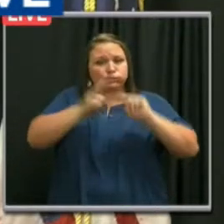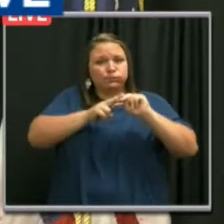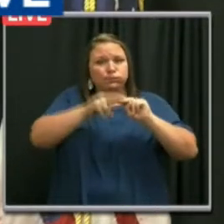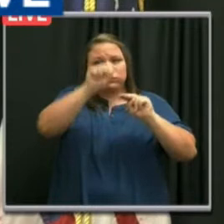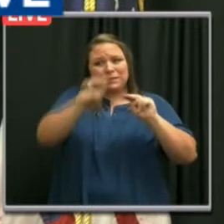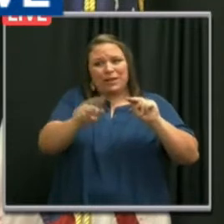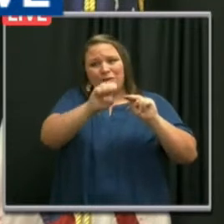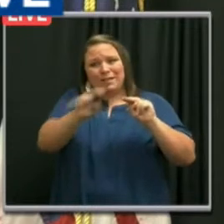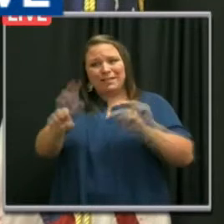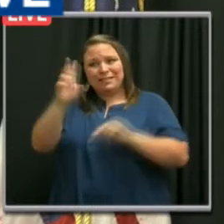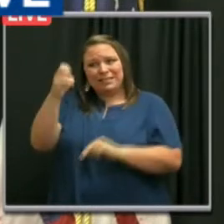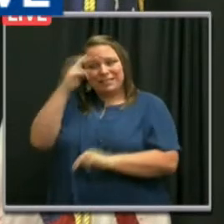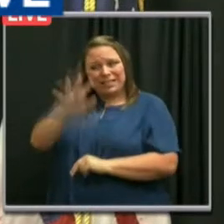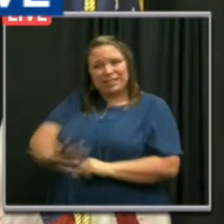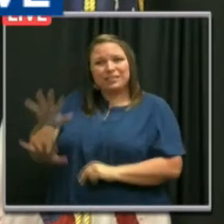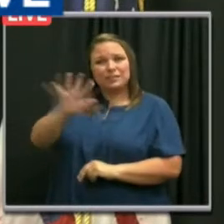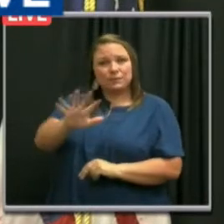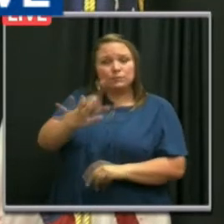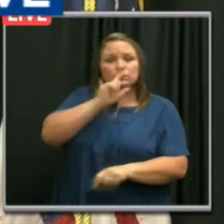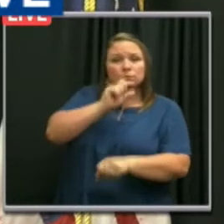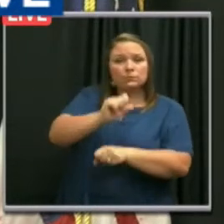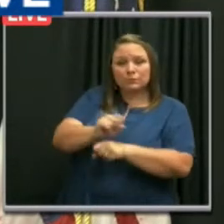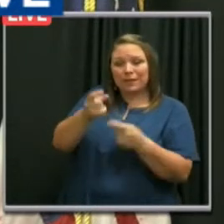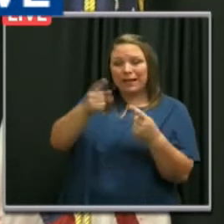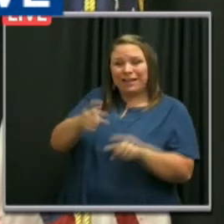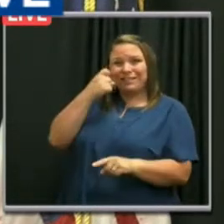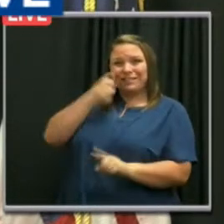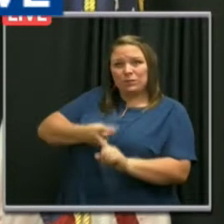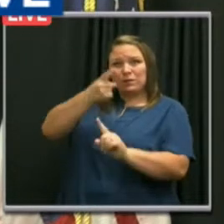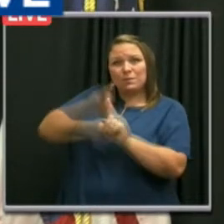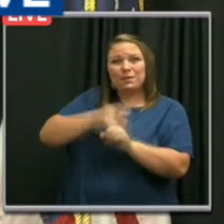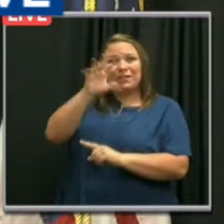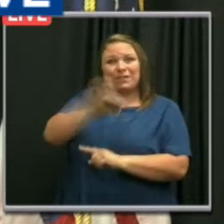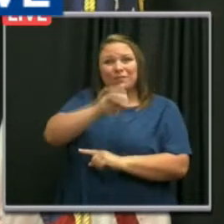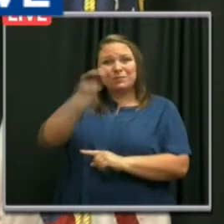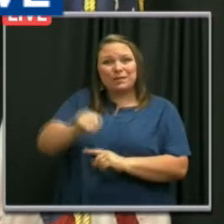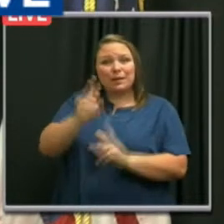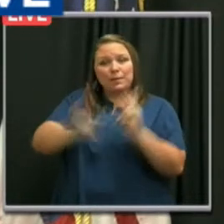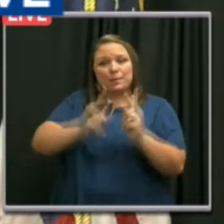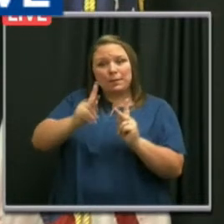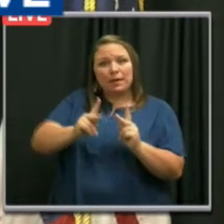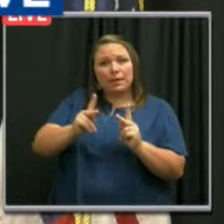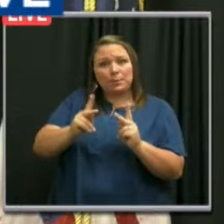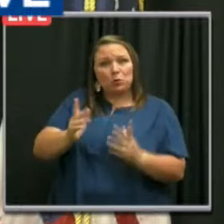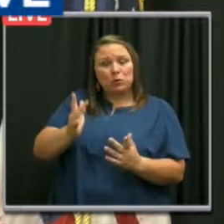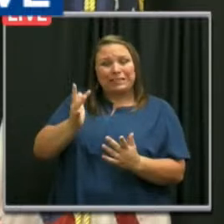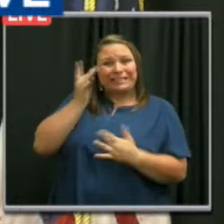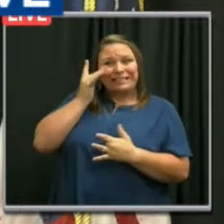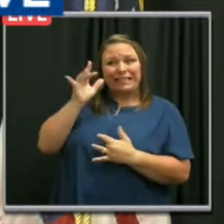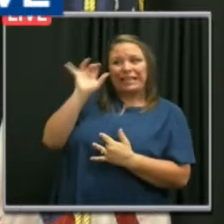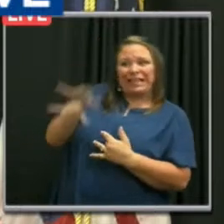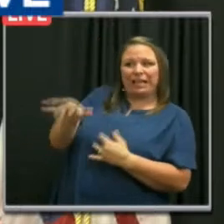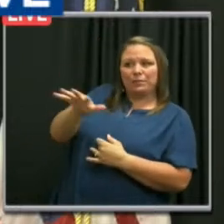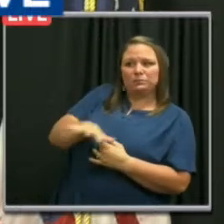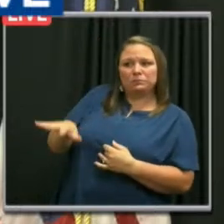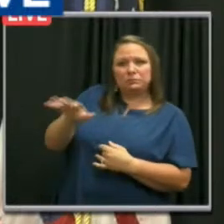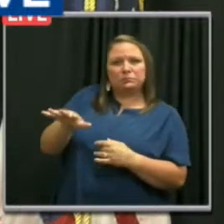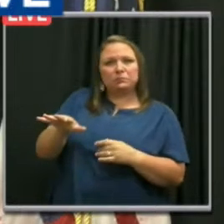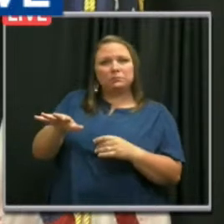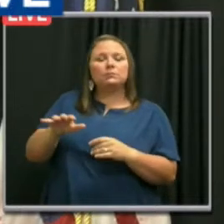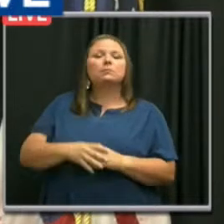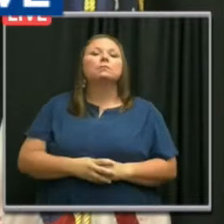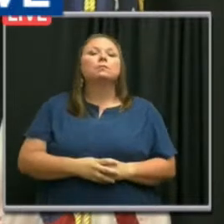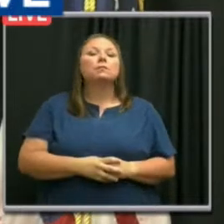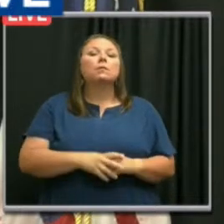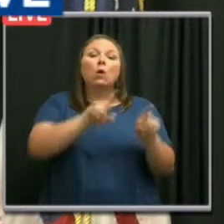Southeast Nashville. In fact, over this past month, nearly 50% of new cases are from that area. Furthermore,